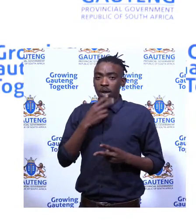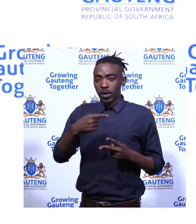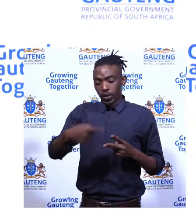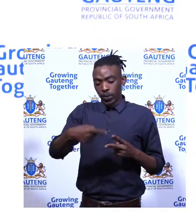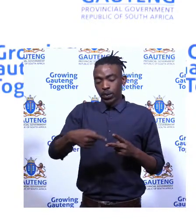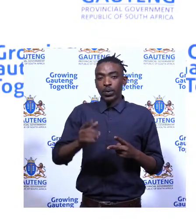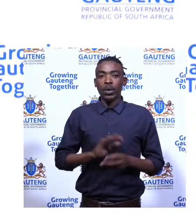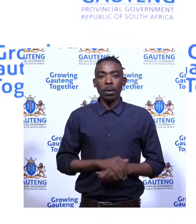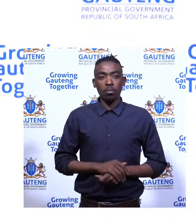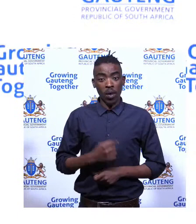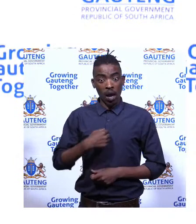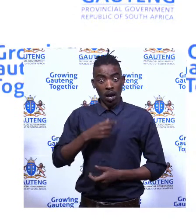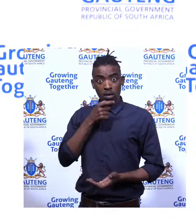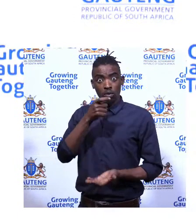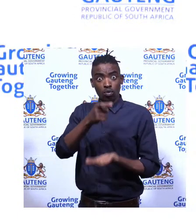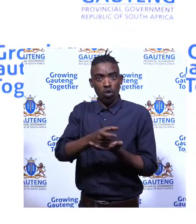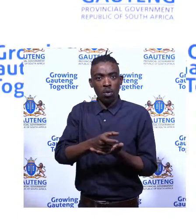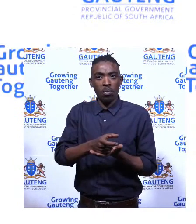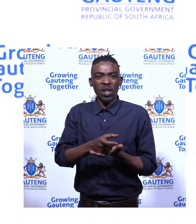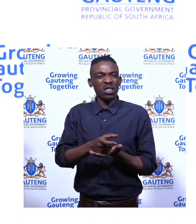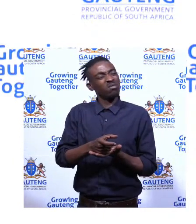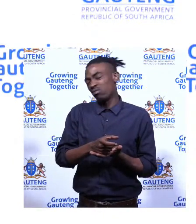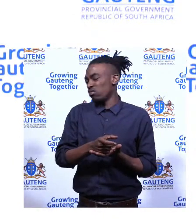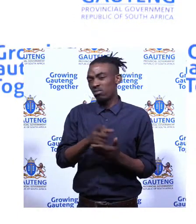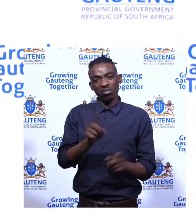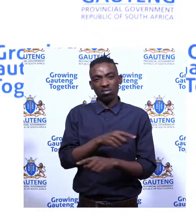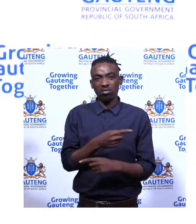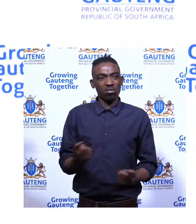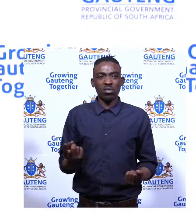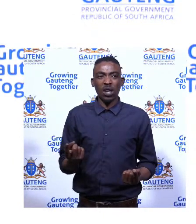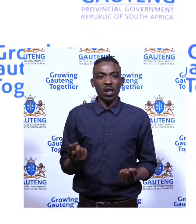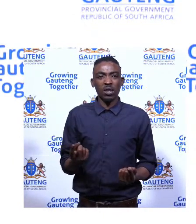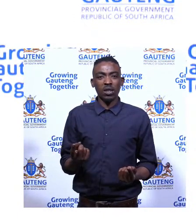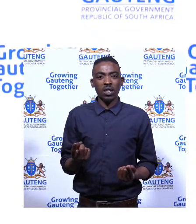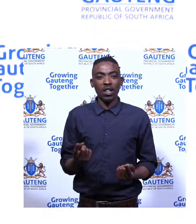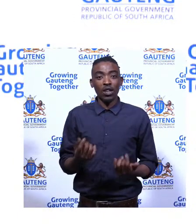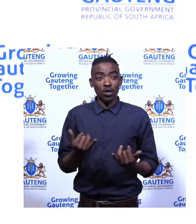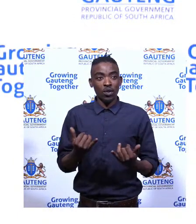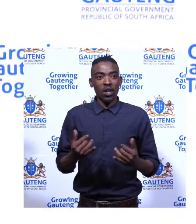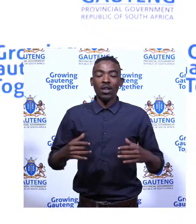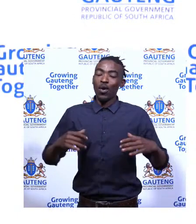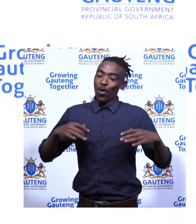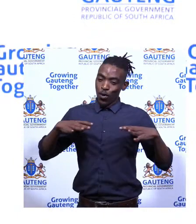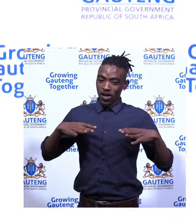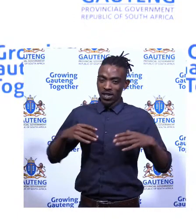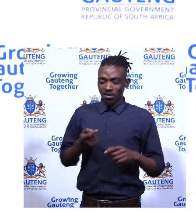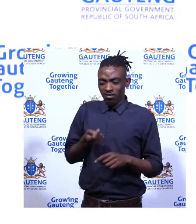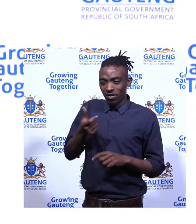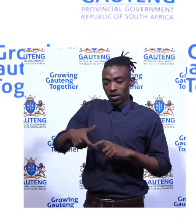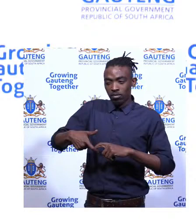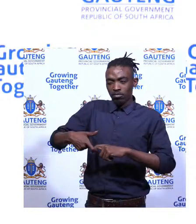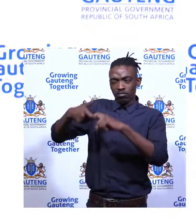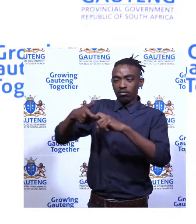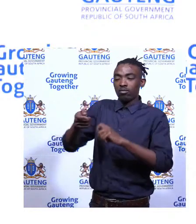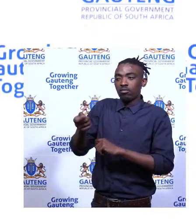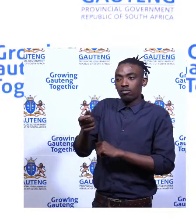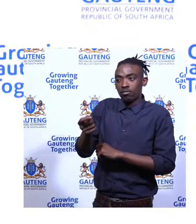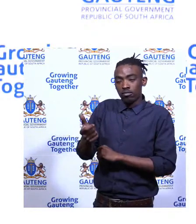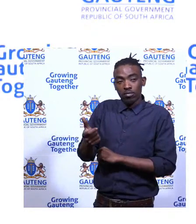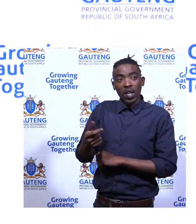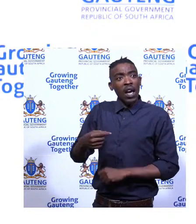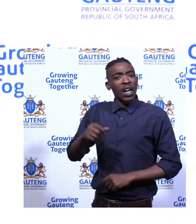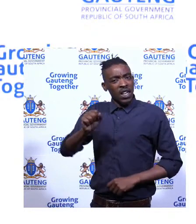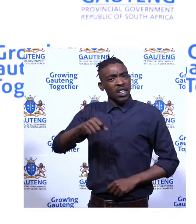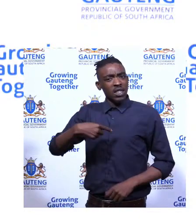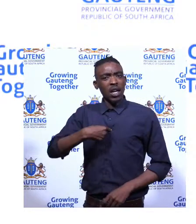about alcohol and tobacco today. Let me give alcohol and tobacco a holiday. You know, I always speak, and